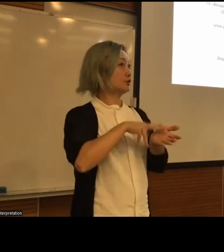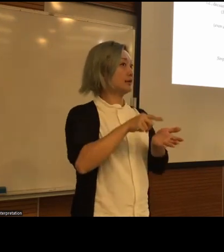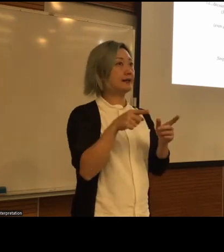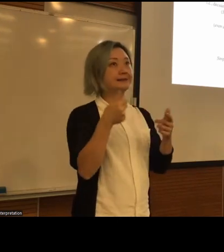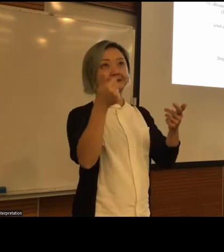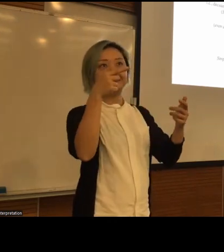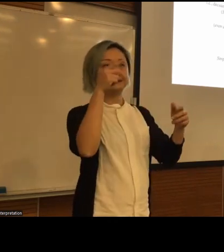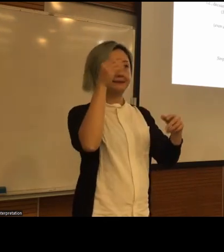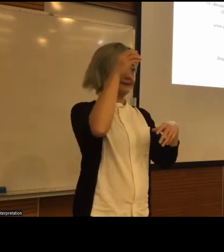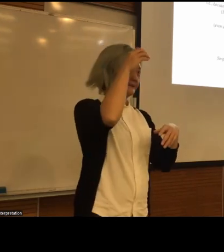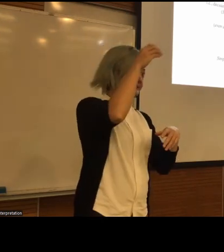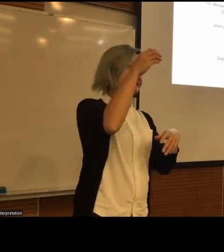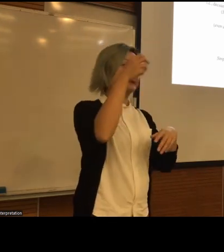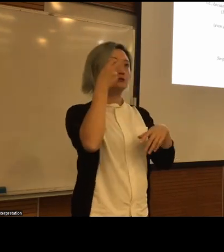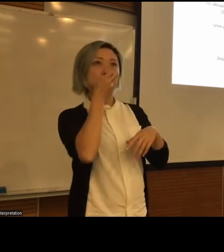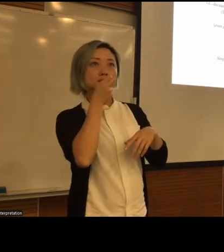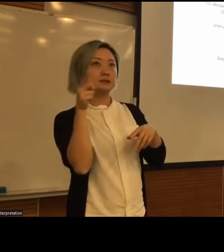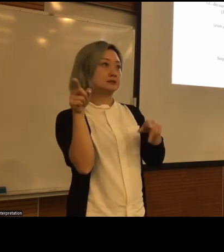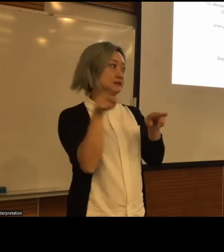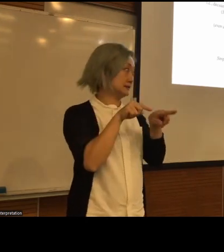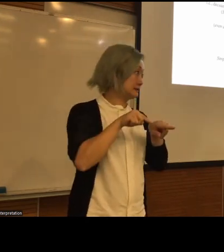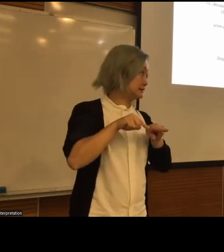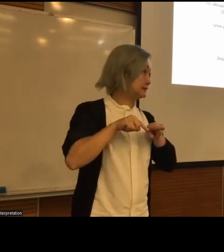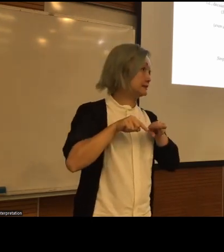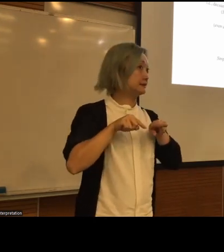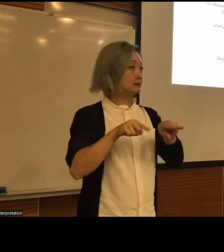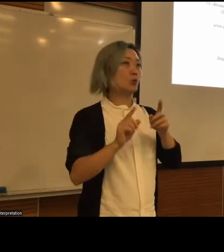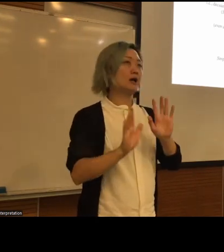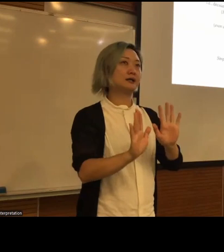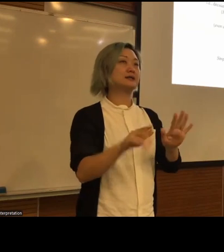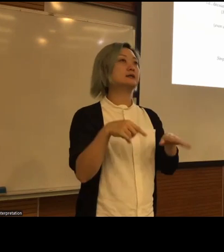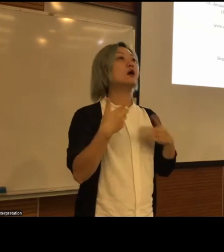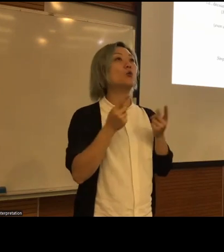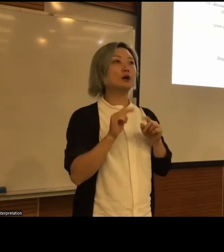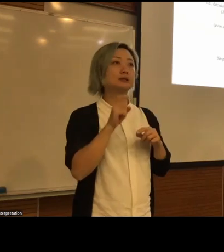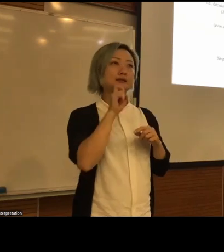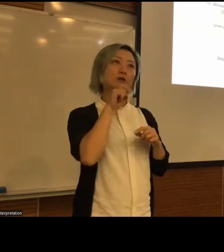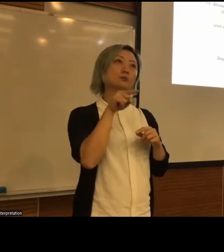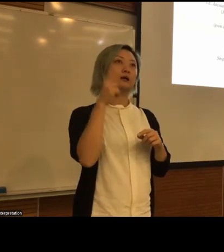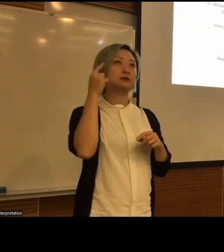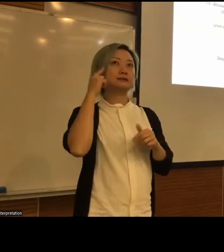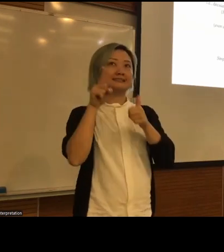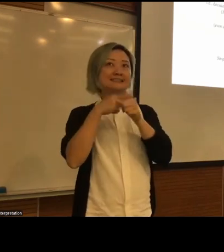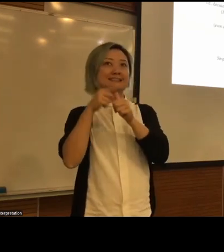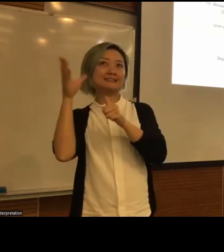more linguistic, or more of a horizontal process, so to